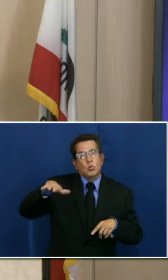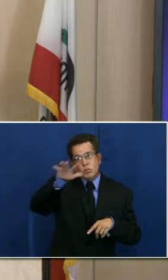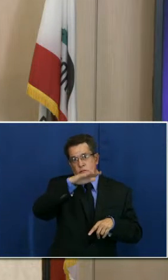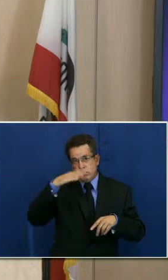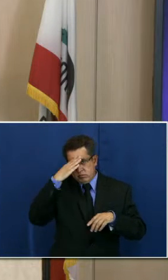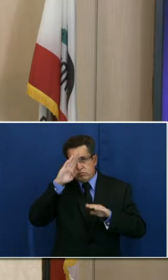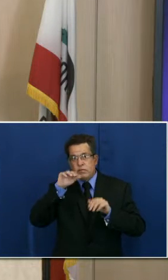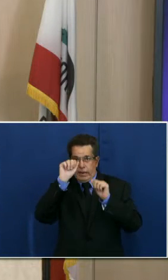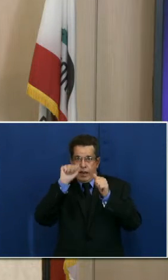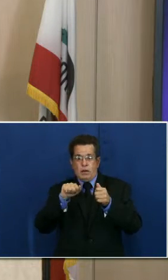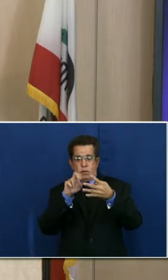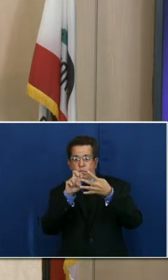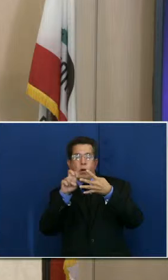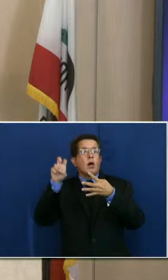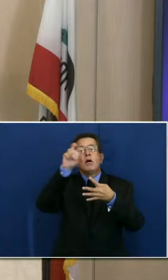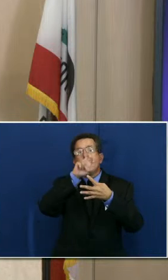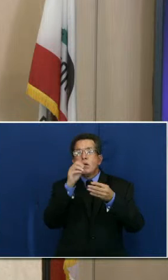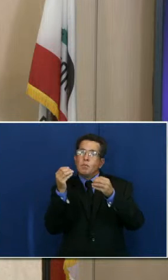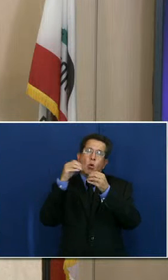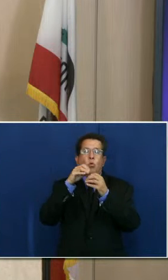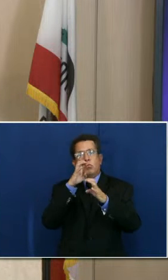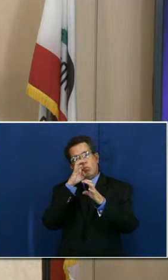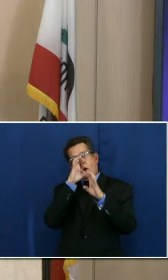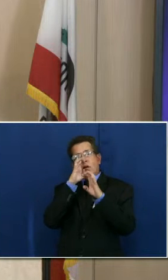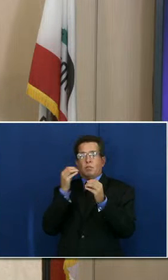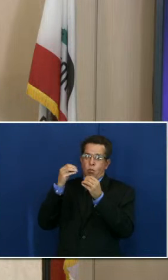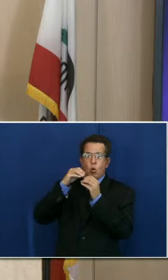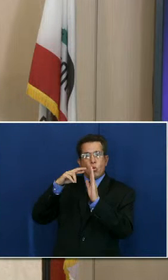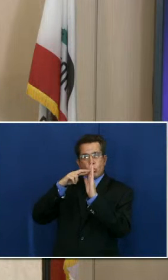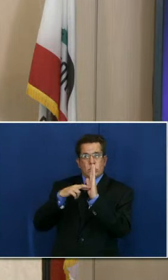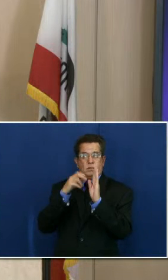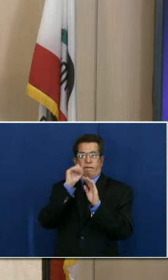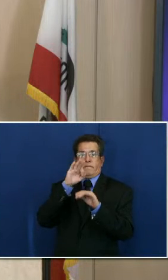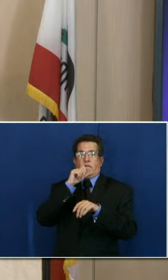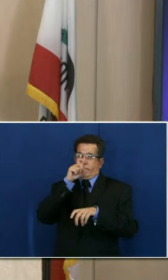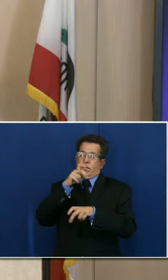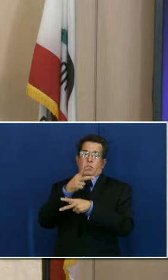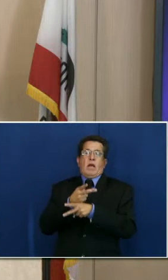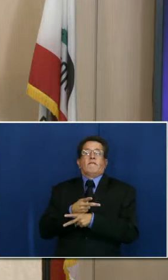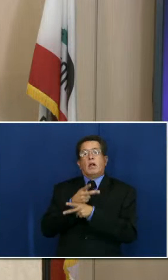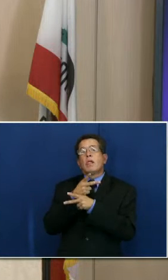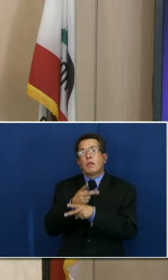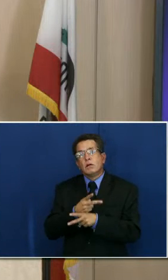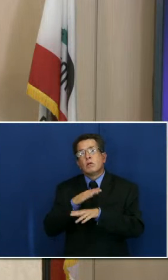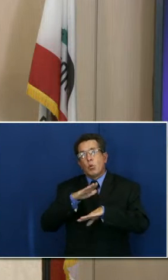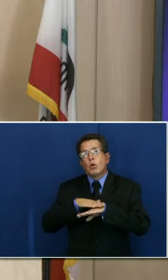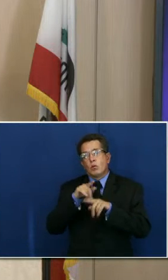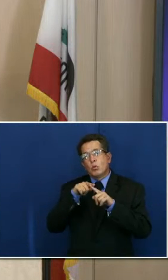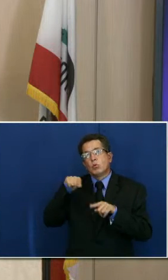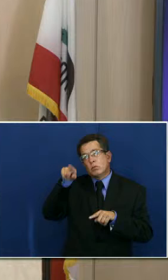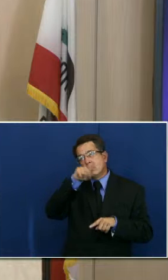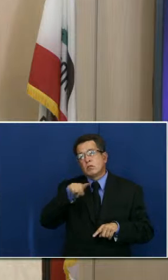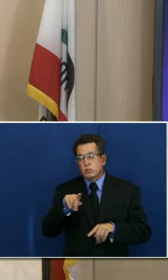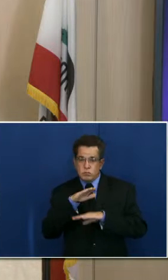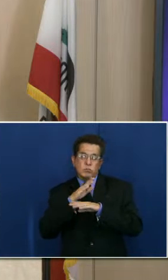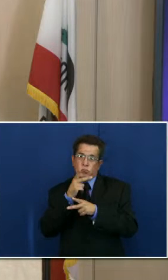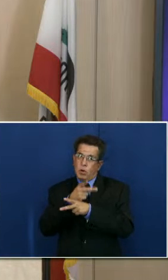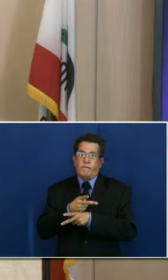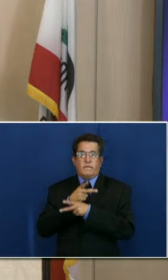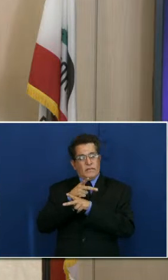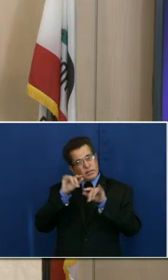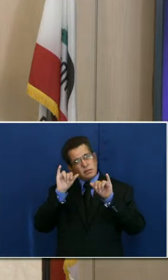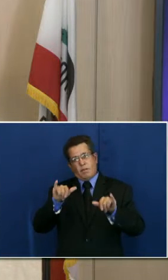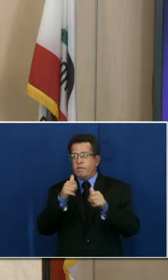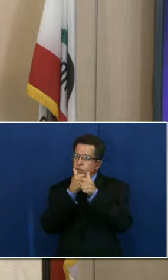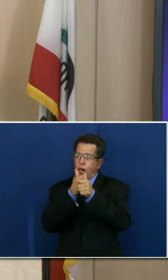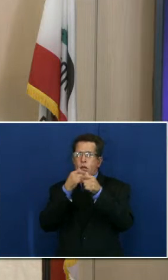back into a more restrictive tier if we let our guard down. We need to continue to take precautionary actions like